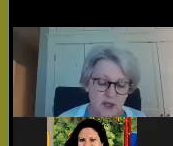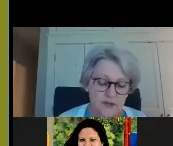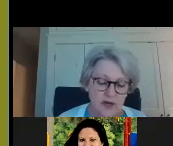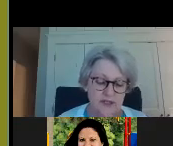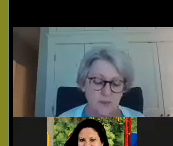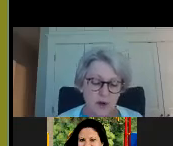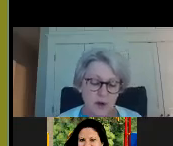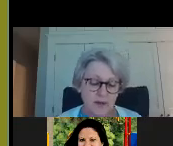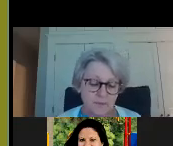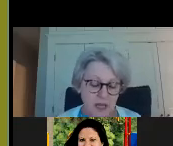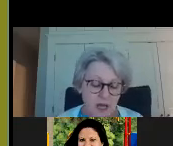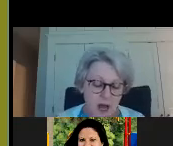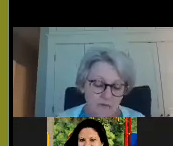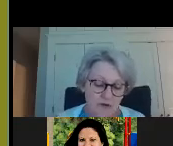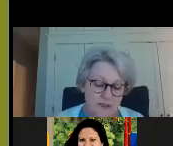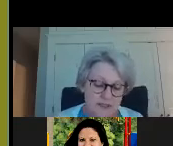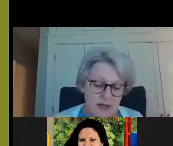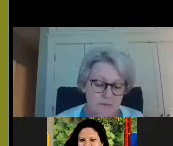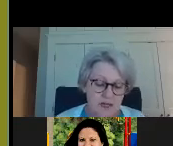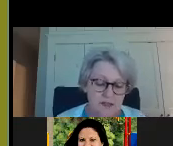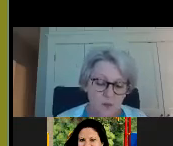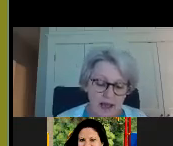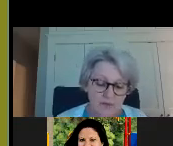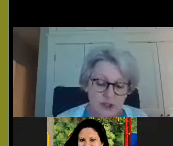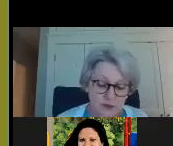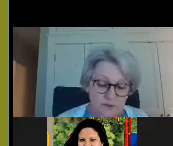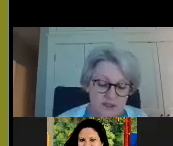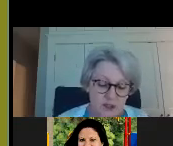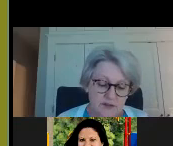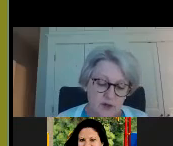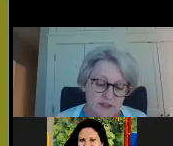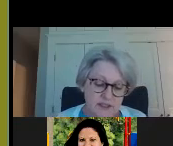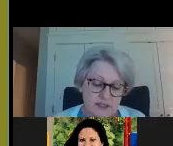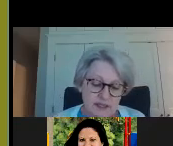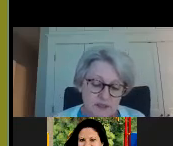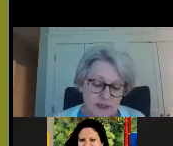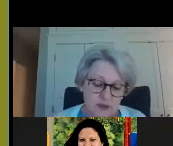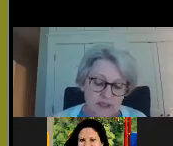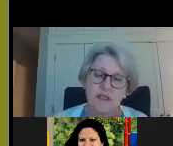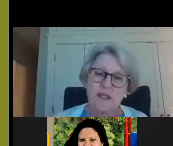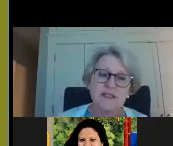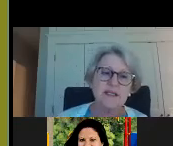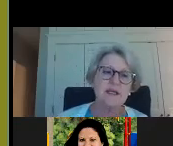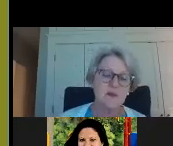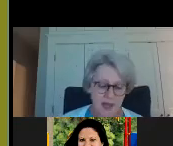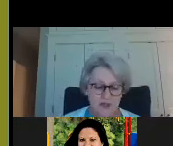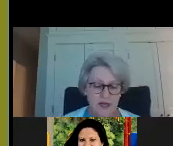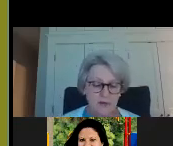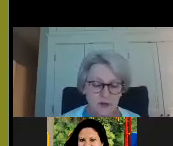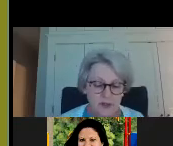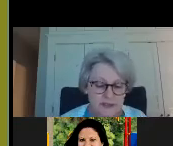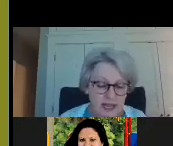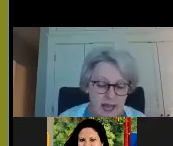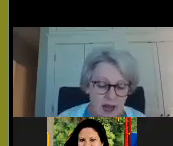Special Healthcare Needs program. First, we have Children's Special Health Services subspecialty clinics in the parish